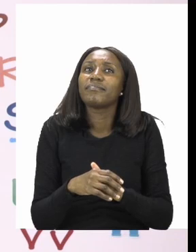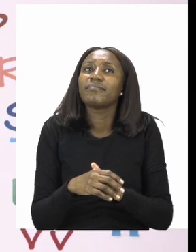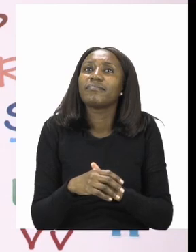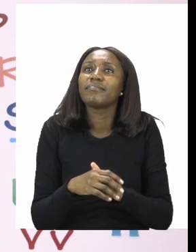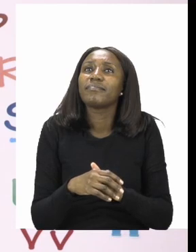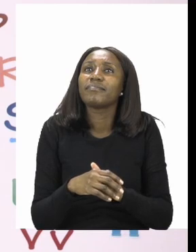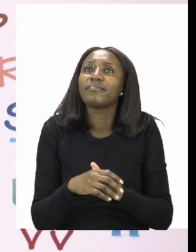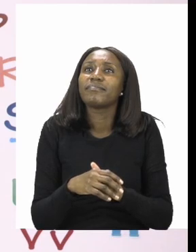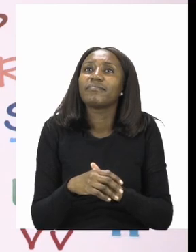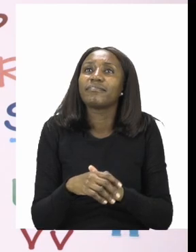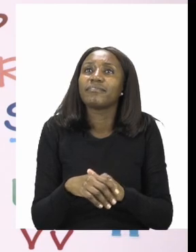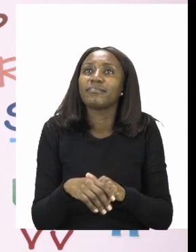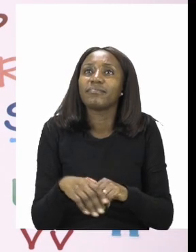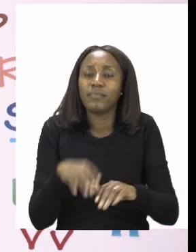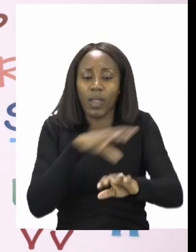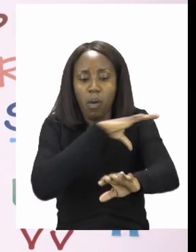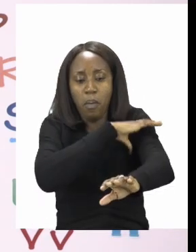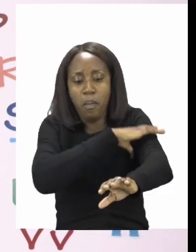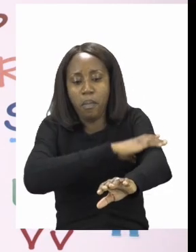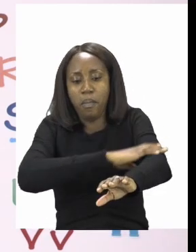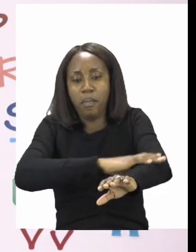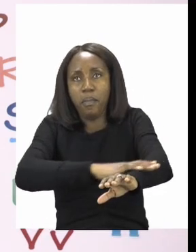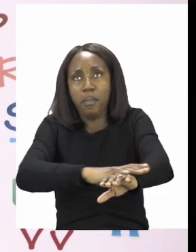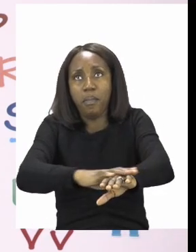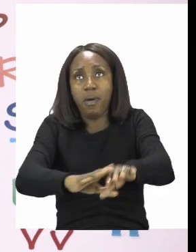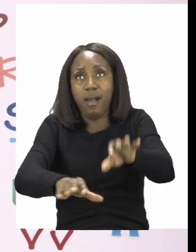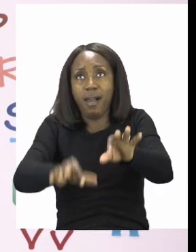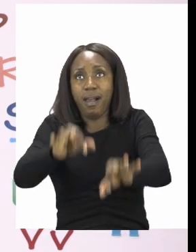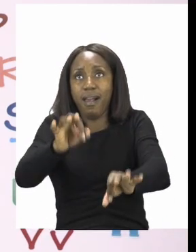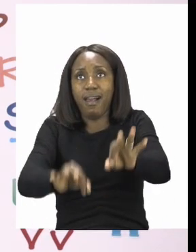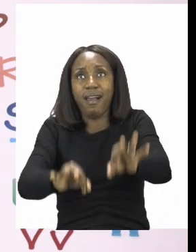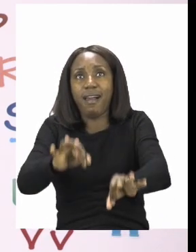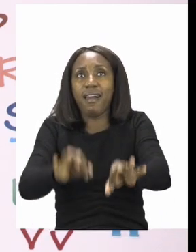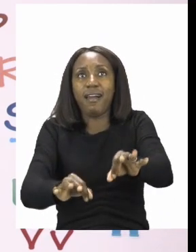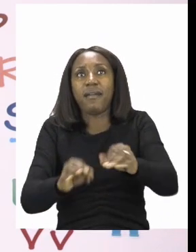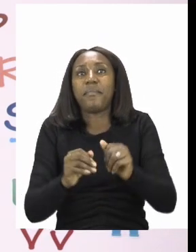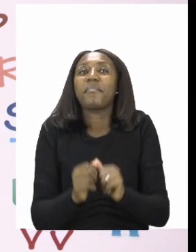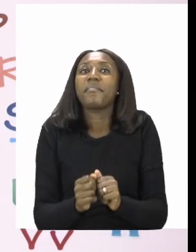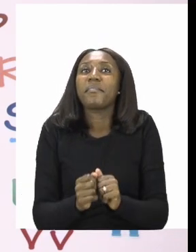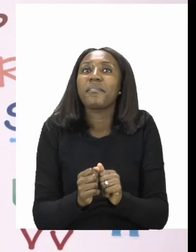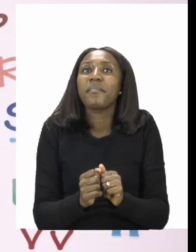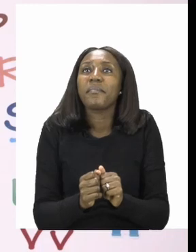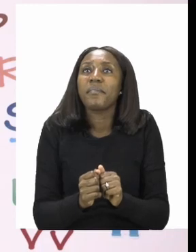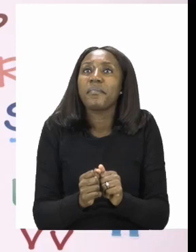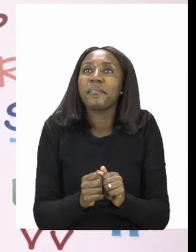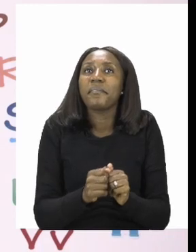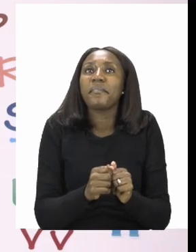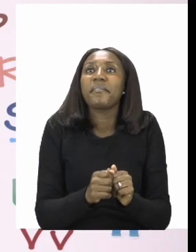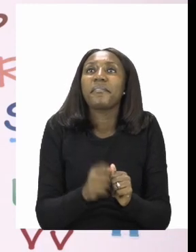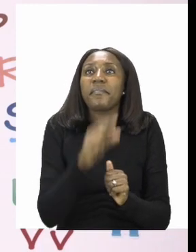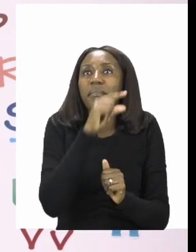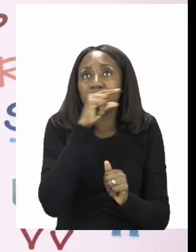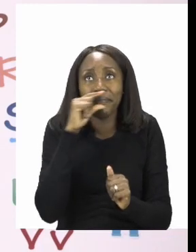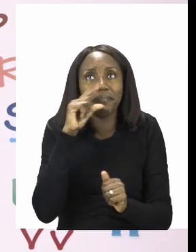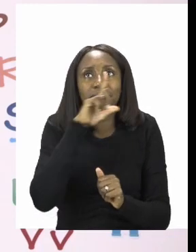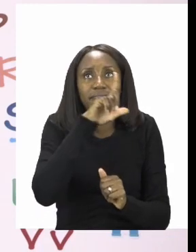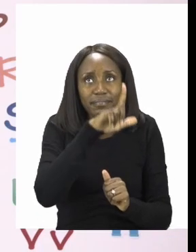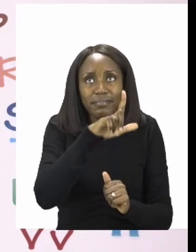at the top and goes all the way down. We call this a